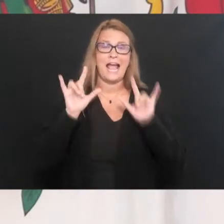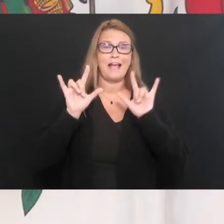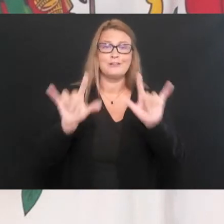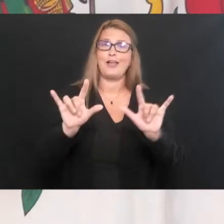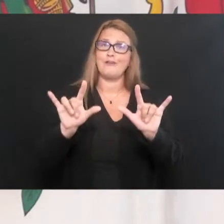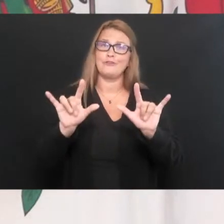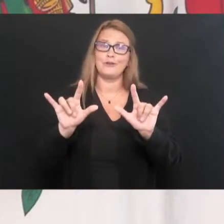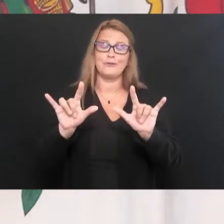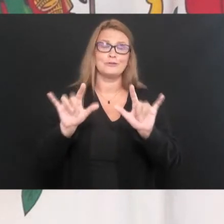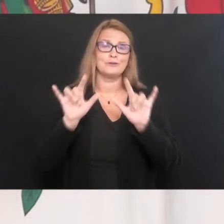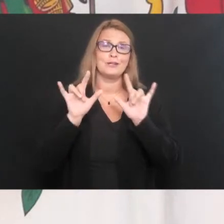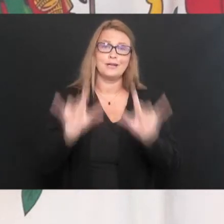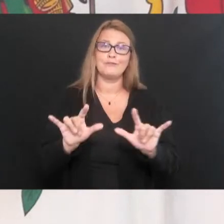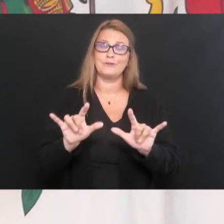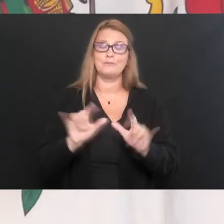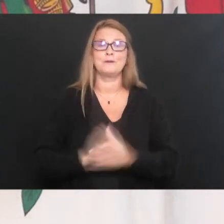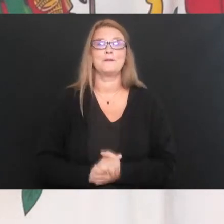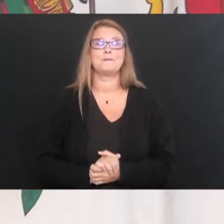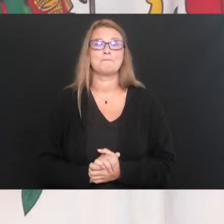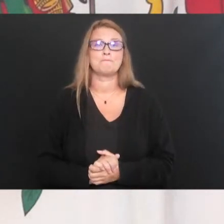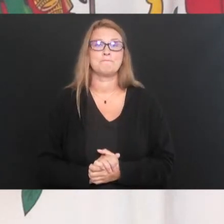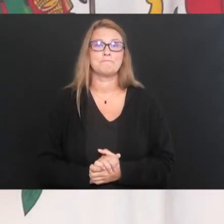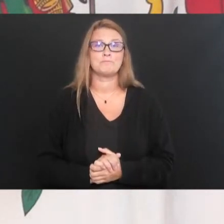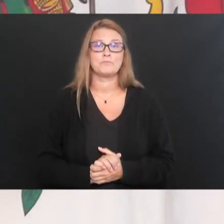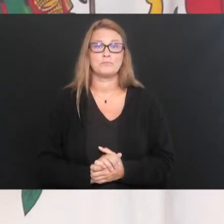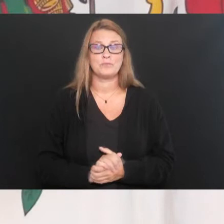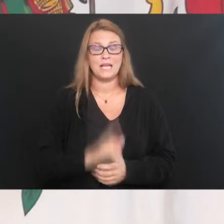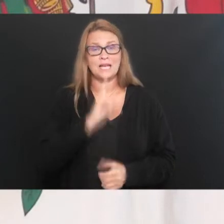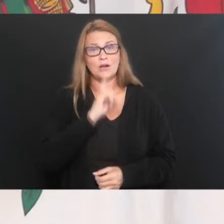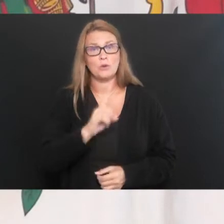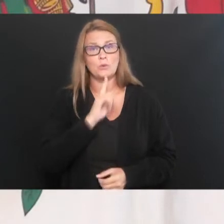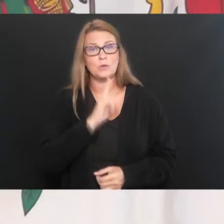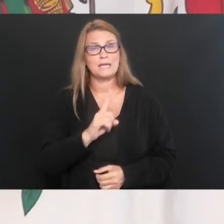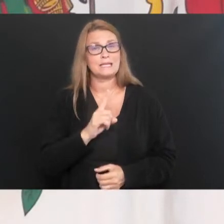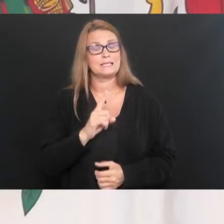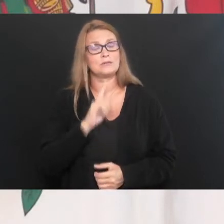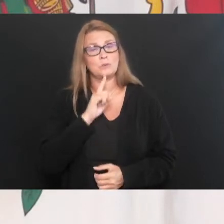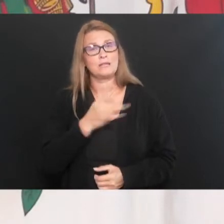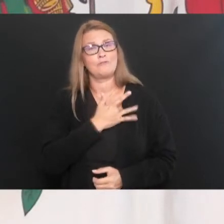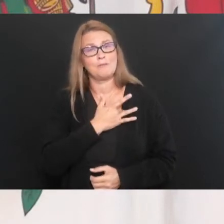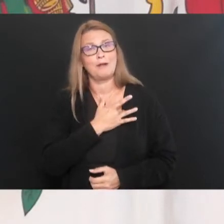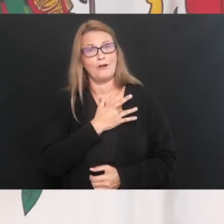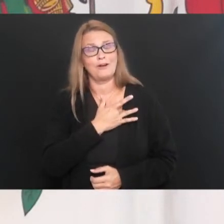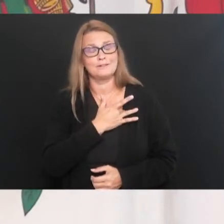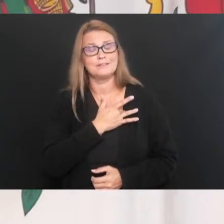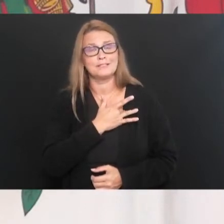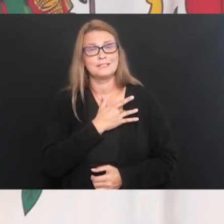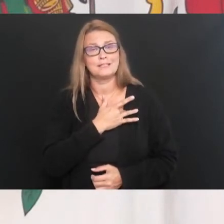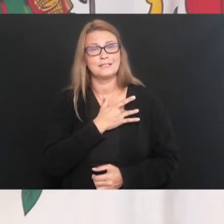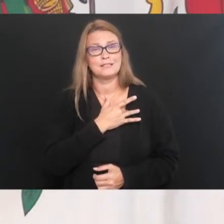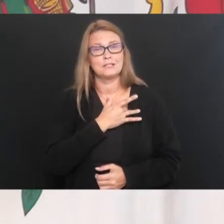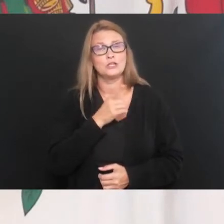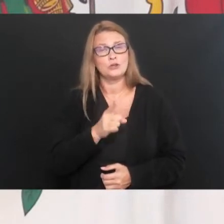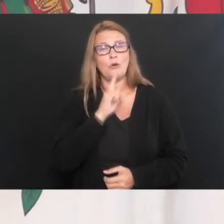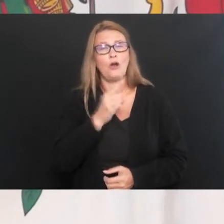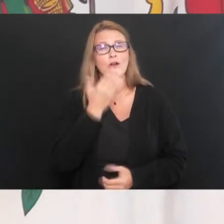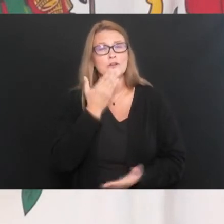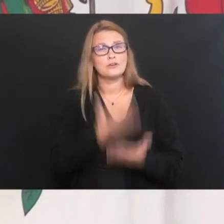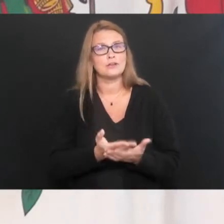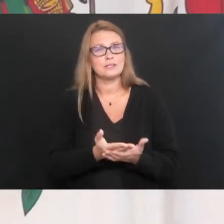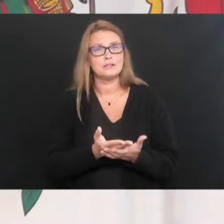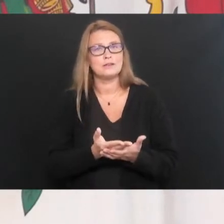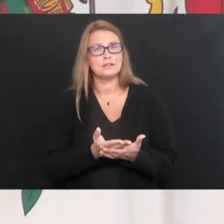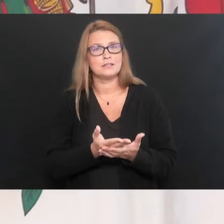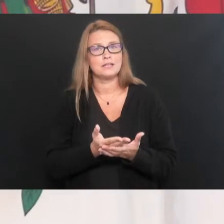with every ounce of my soul. And I mean that sincerely as I possibly can. You're really, really good. And